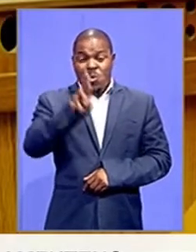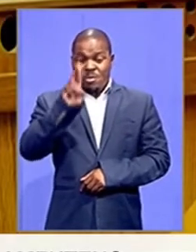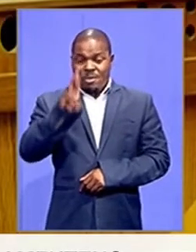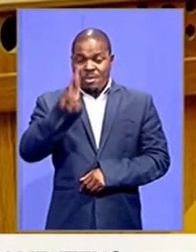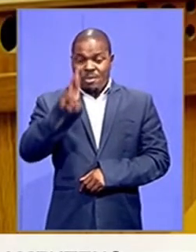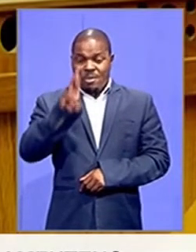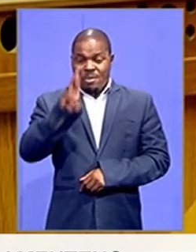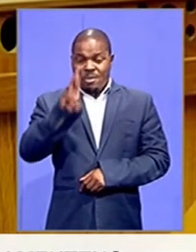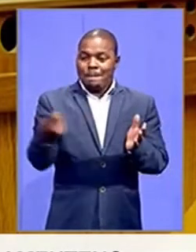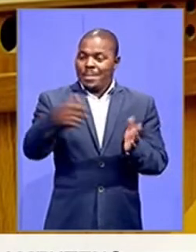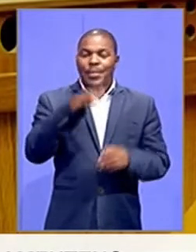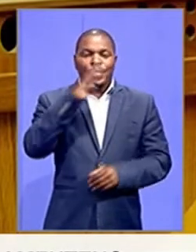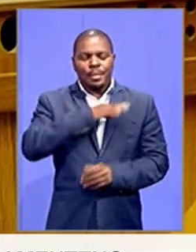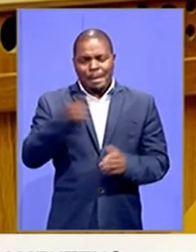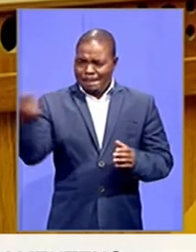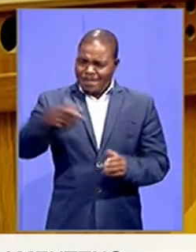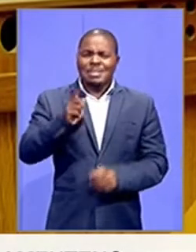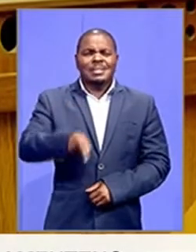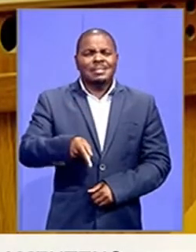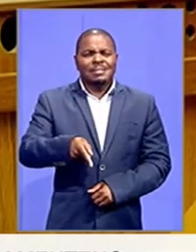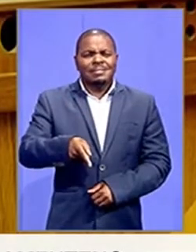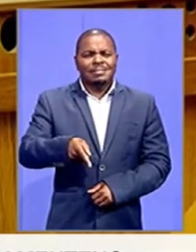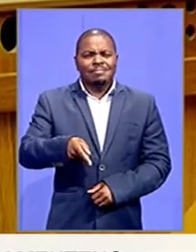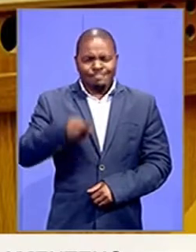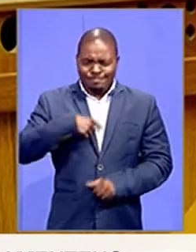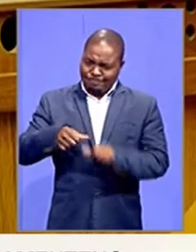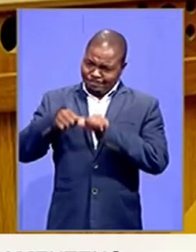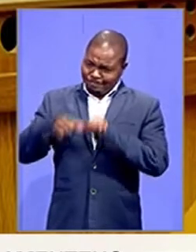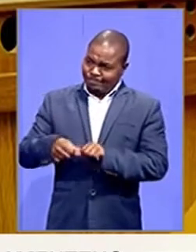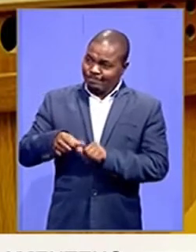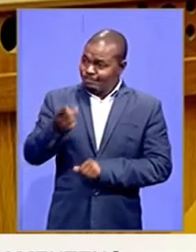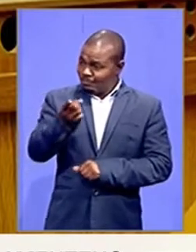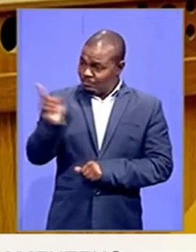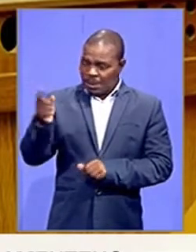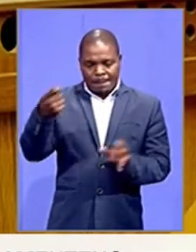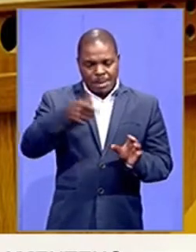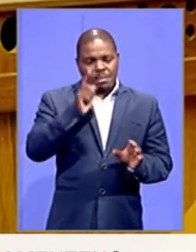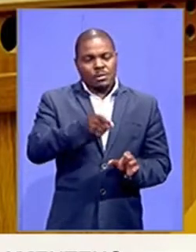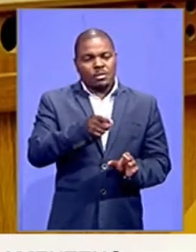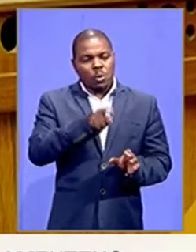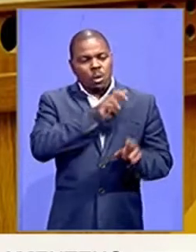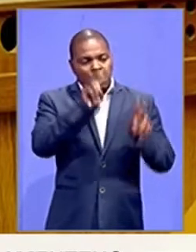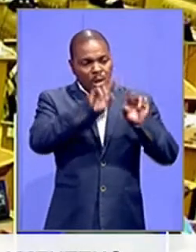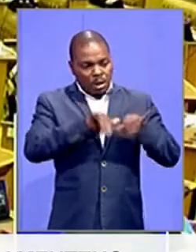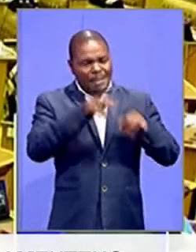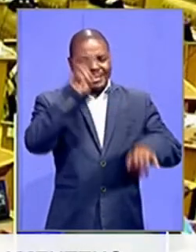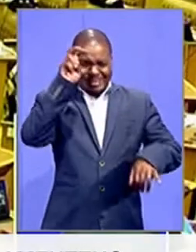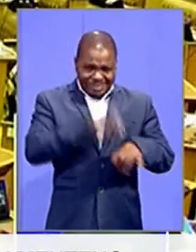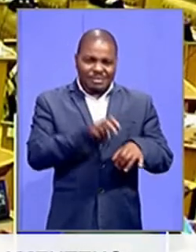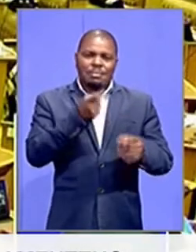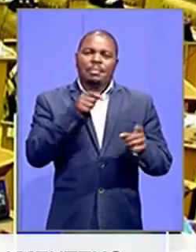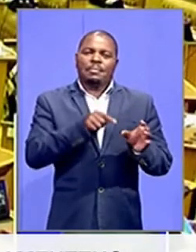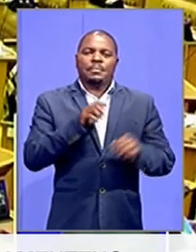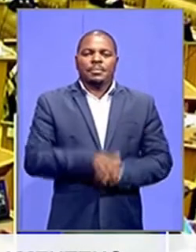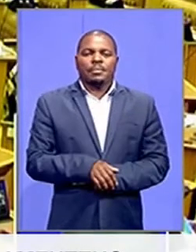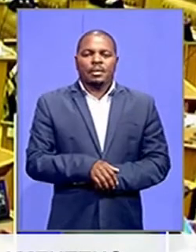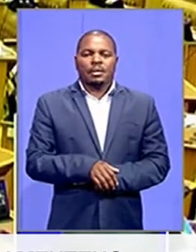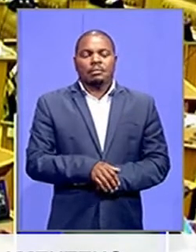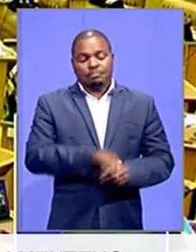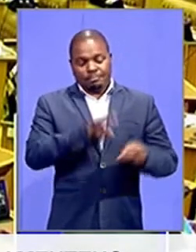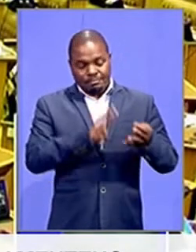that money must be paid. We're going to insist Eskom wants that money. Re sale fo Mabuza o boditswe